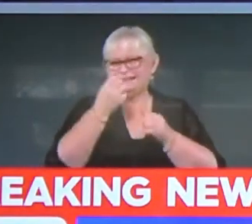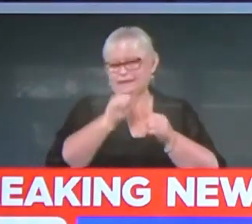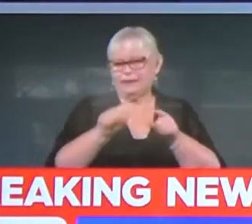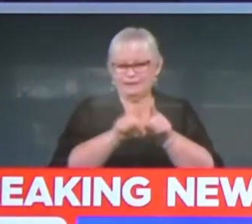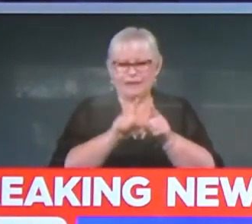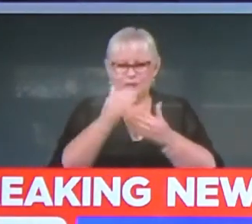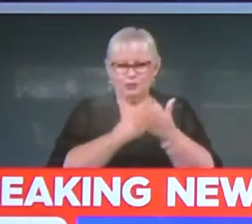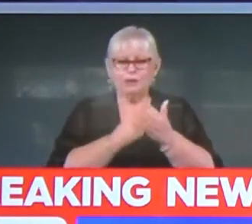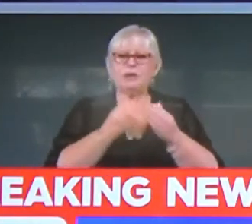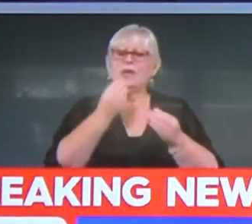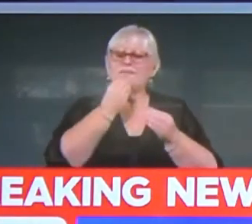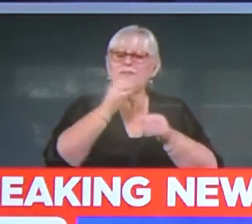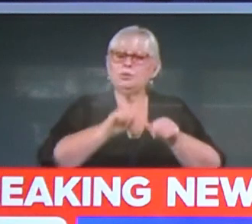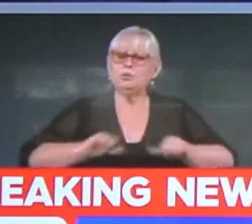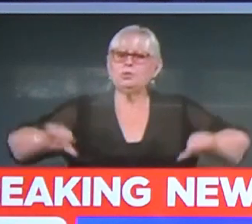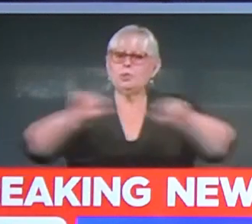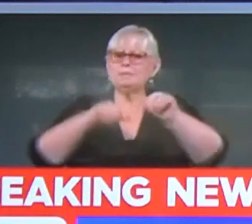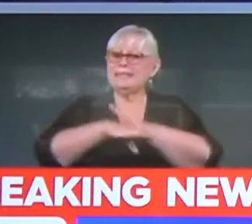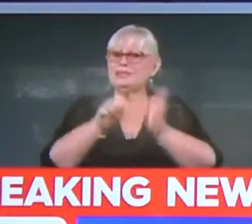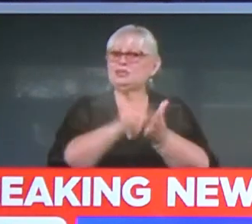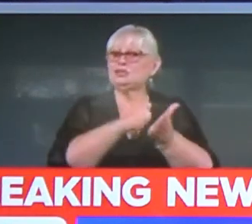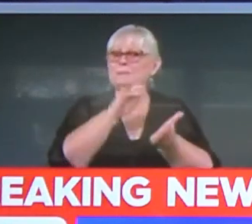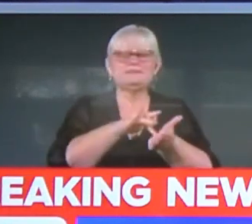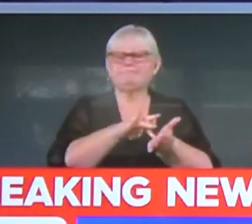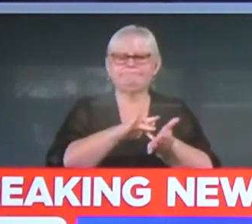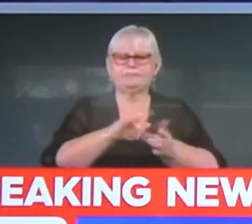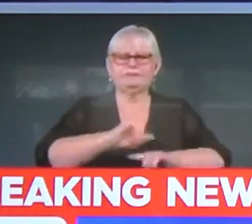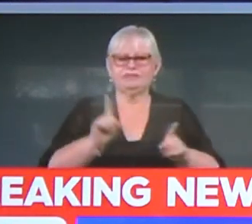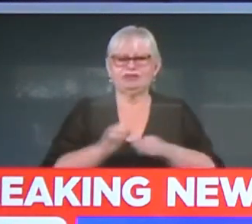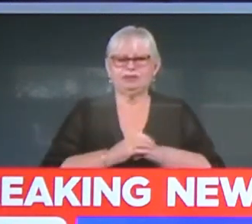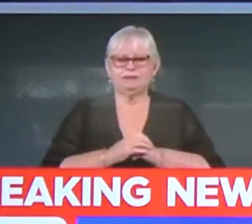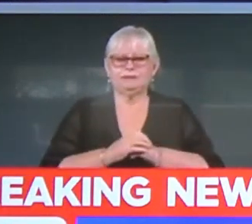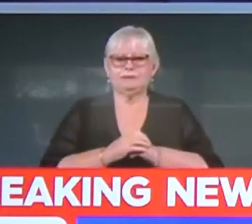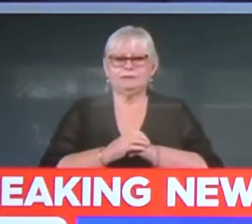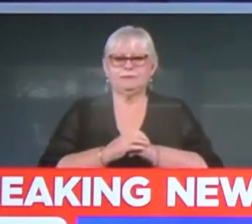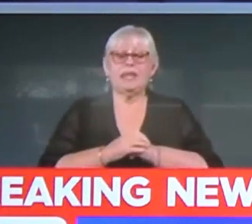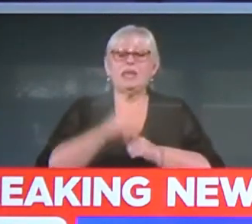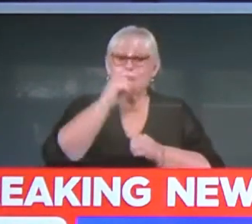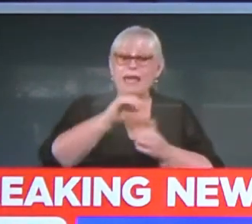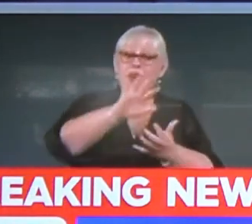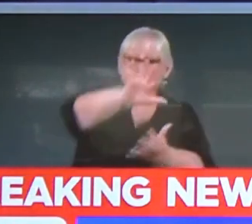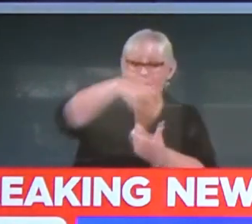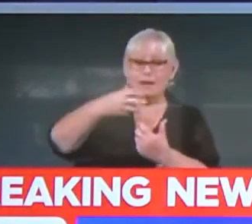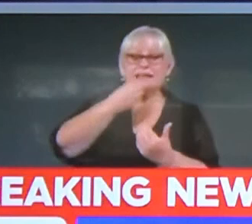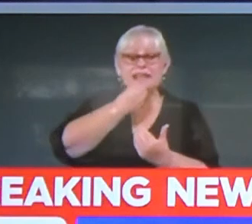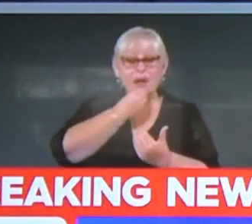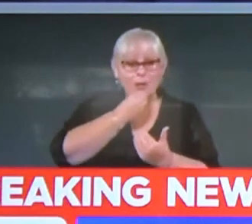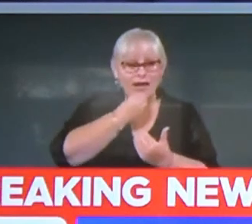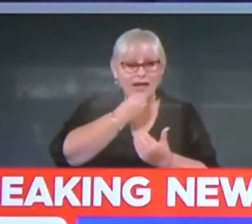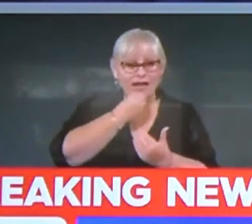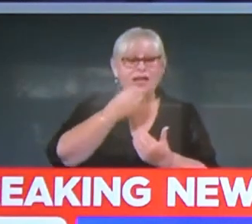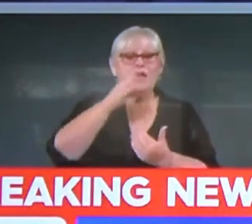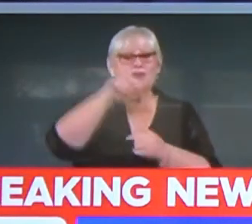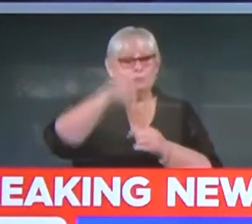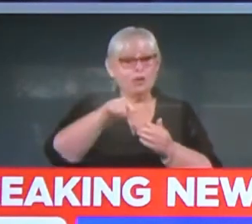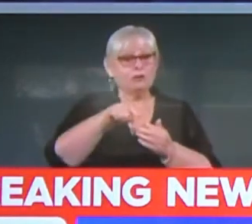cafes. Food courts and shopping centres will not be allowed to continue. But getting takeaway from those food outlets in